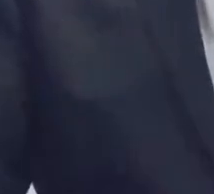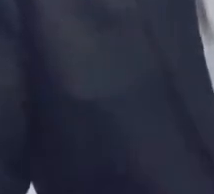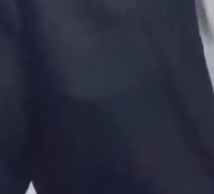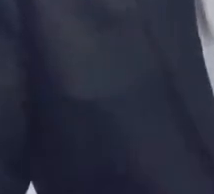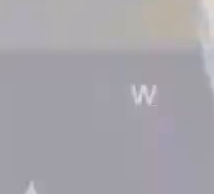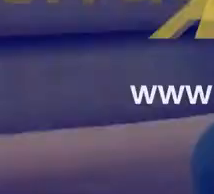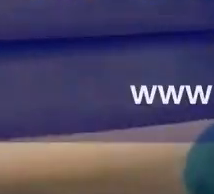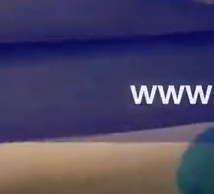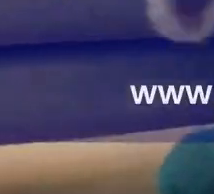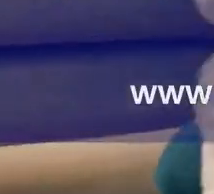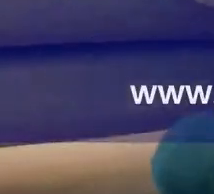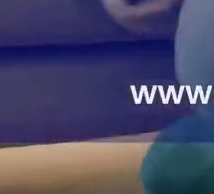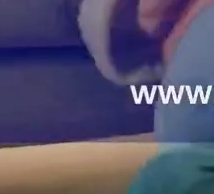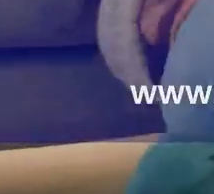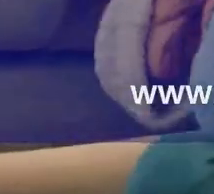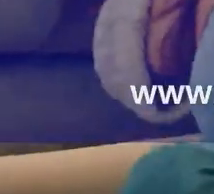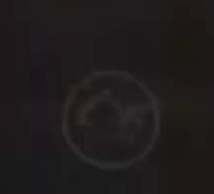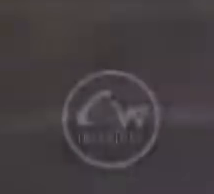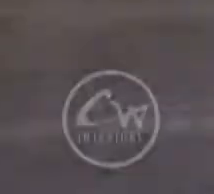it at such a small dose.